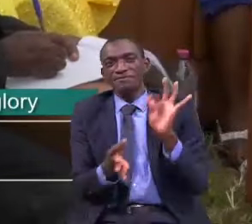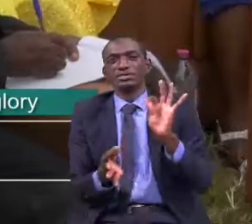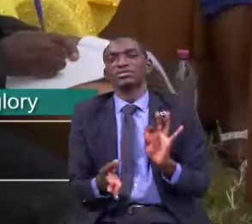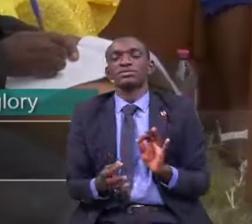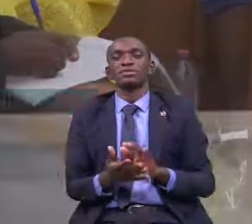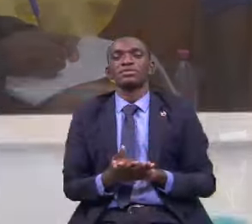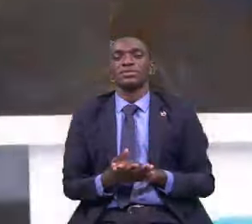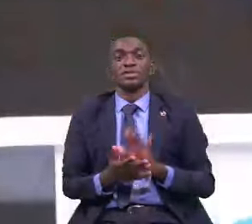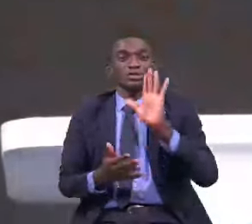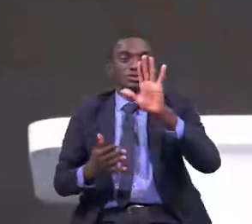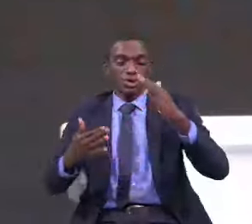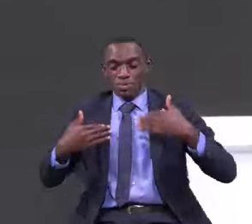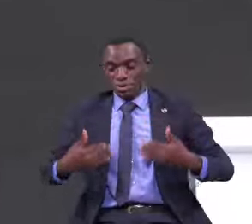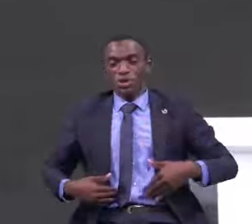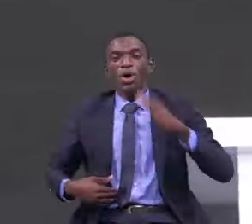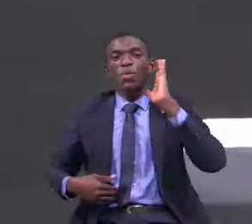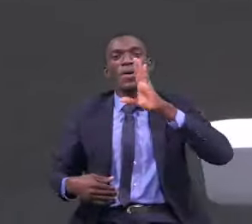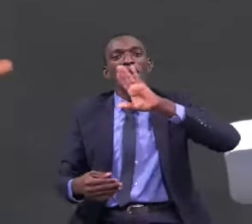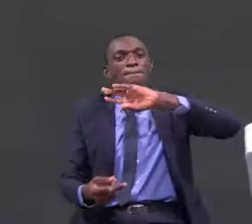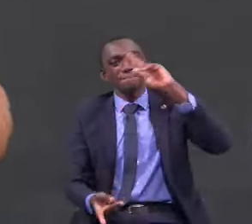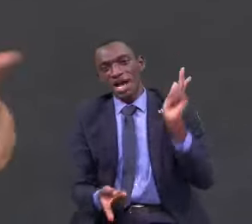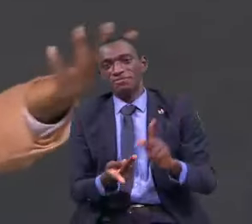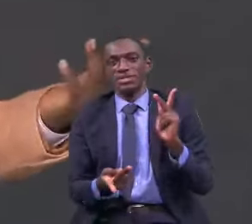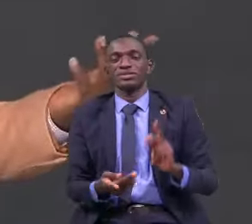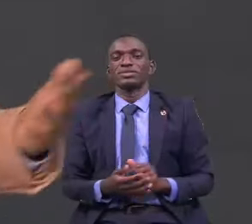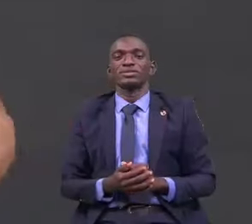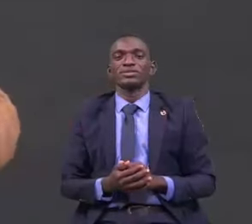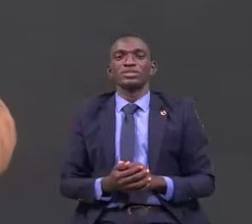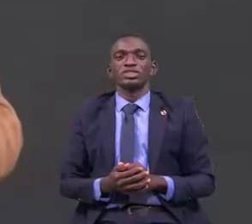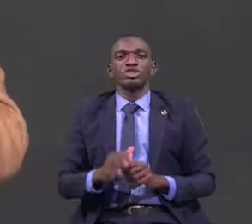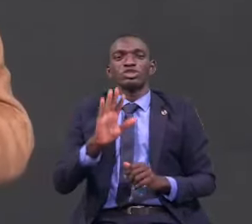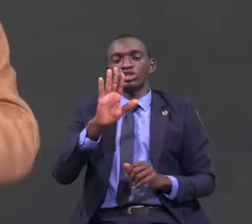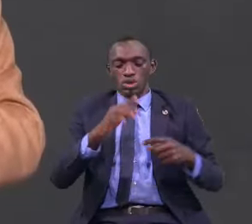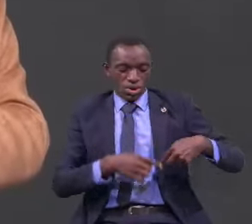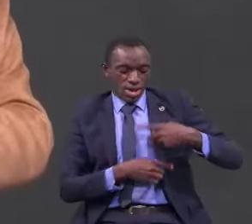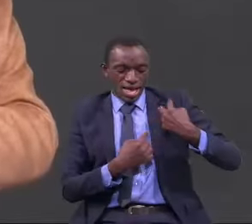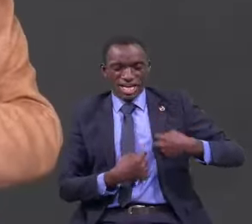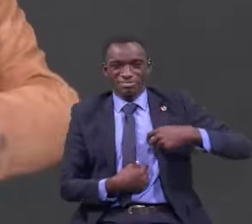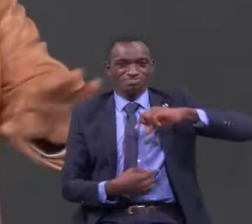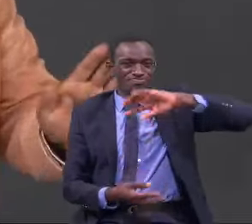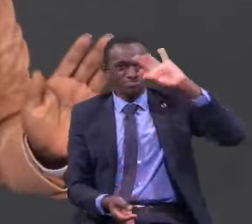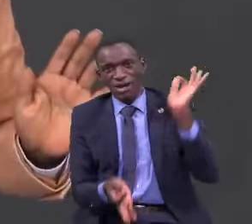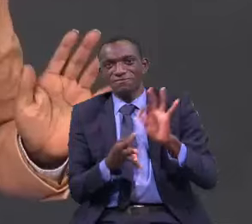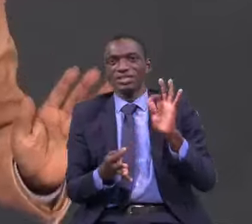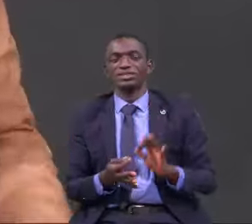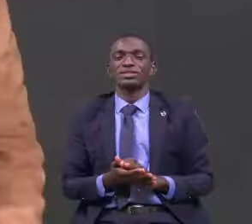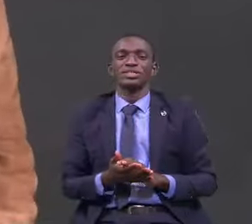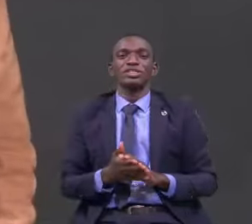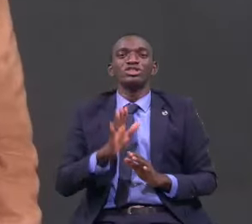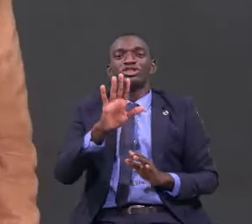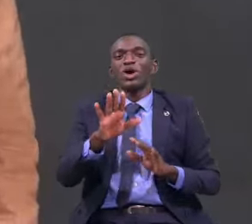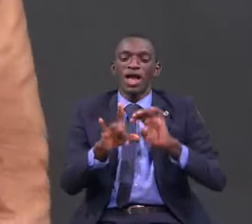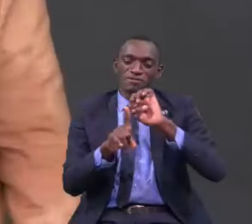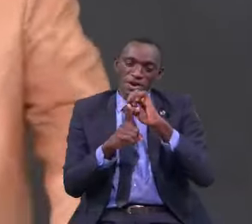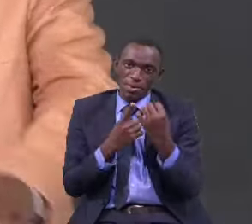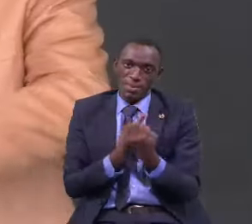Your body will be perfect. Your heart perfect. Your environment